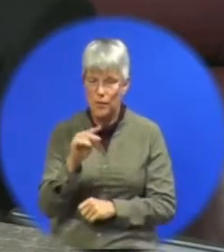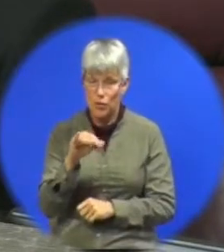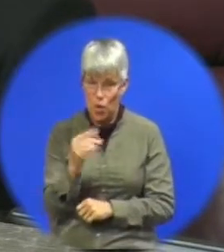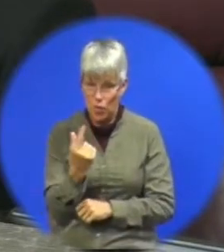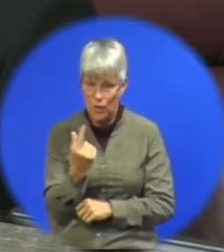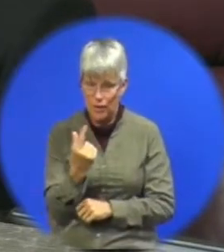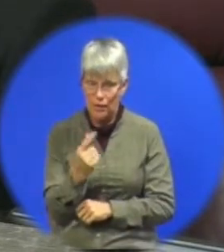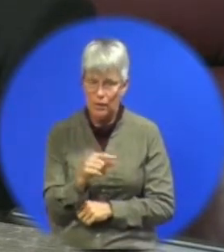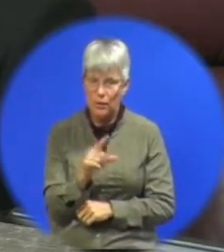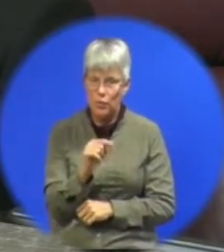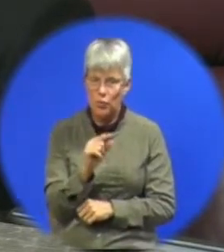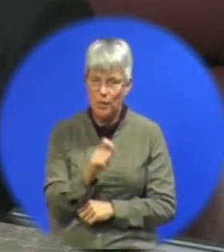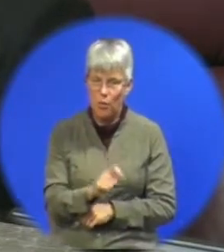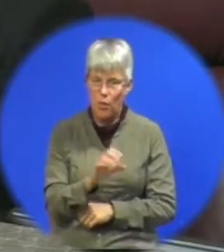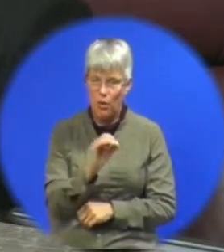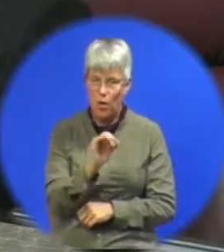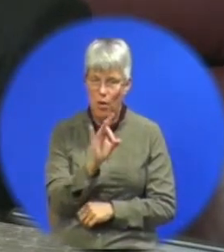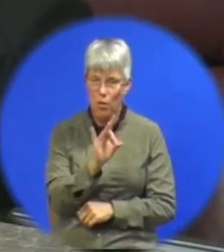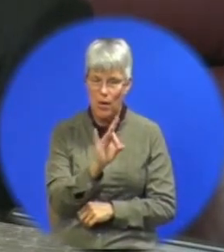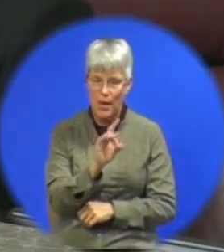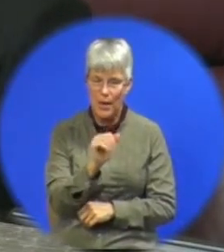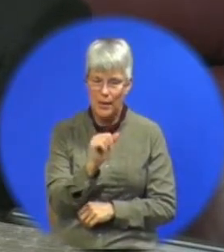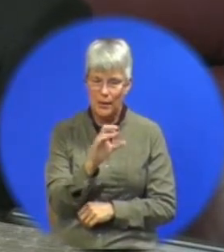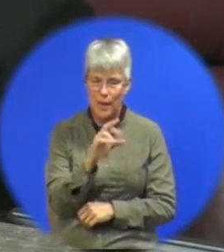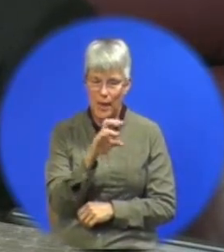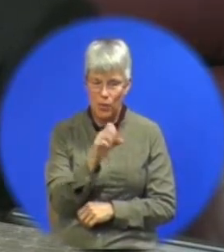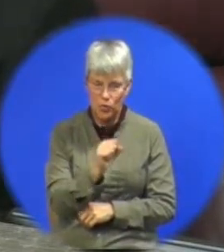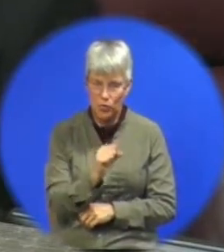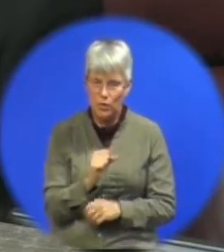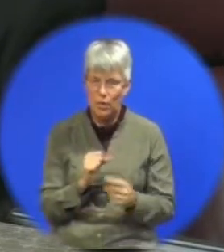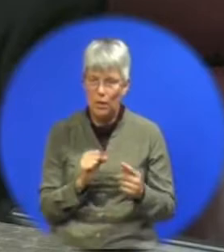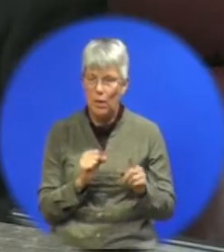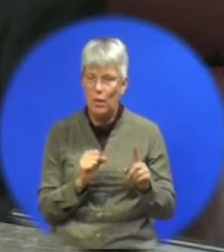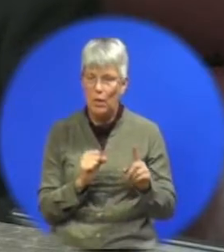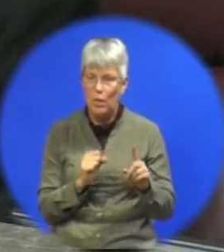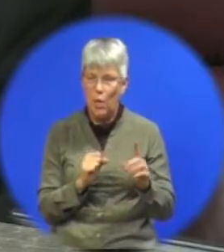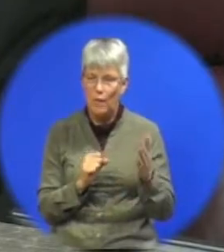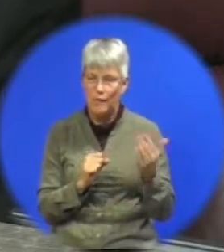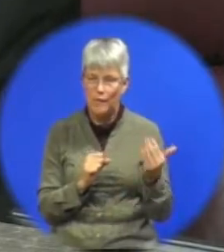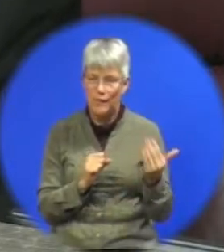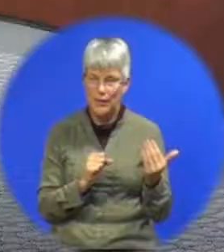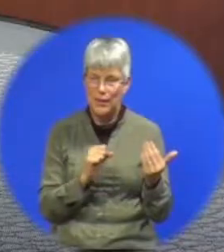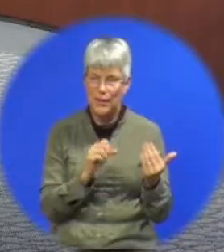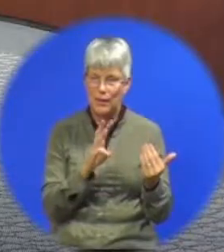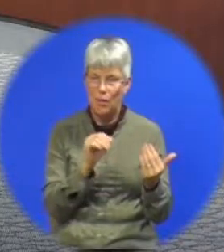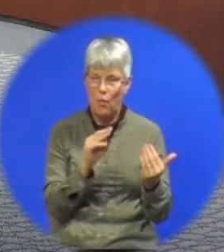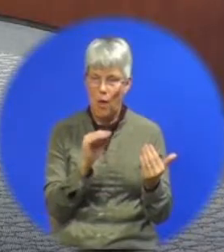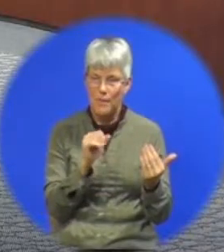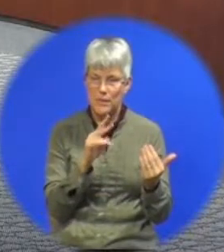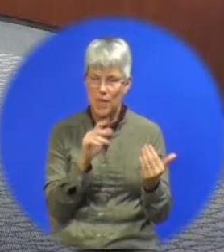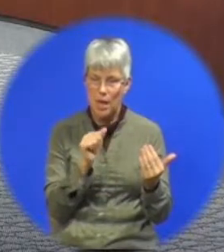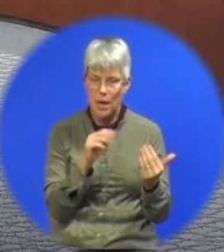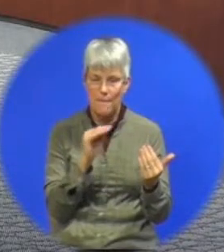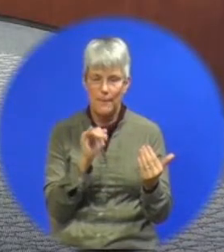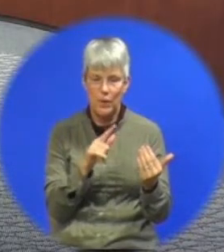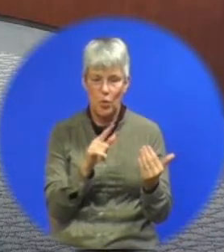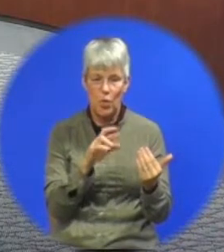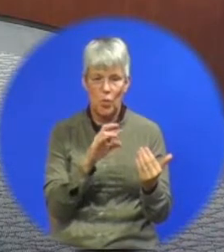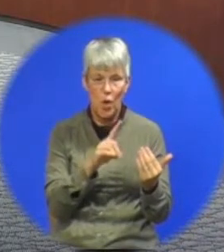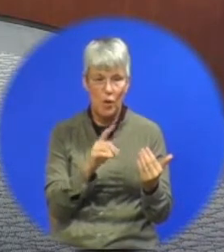for 20.08 acres of property located at 115 Wamsutta Mill Road. Do we have anyone who wishes to speak at the public hearing?